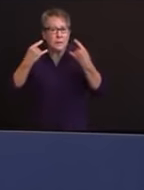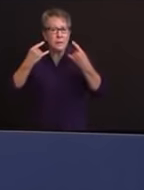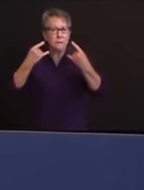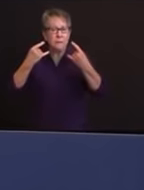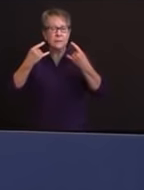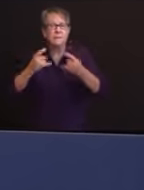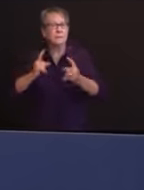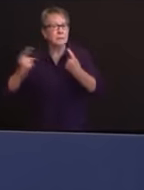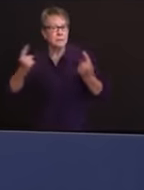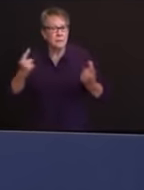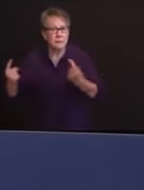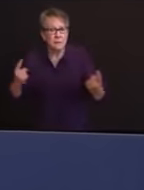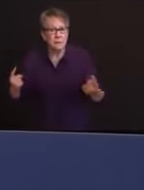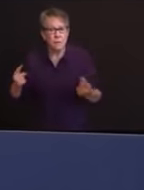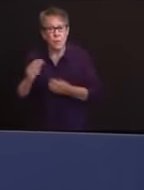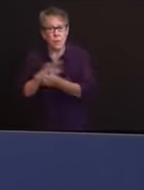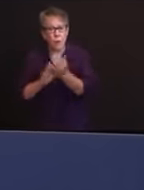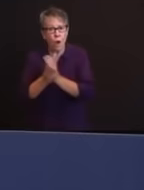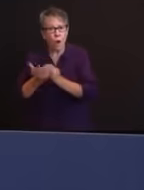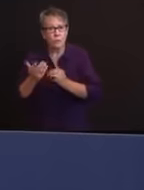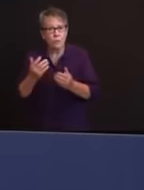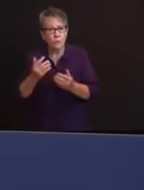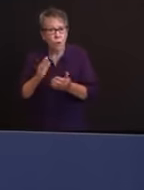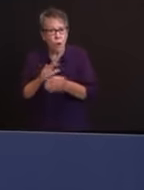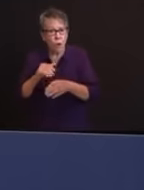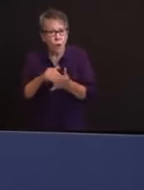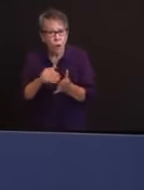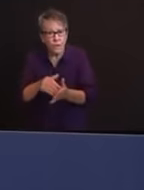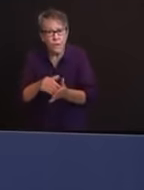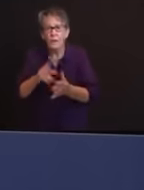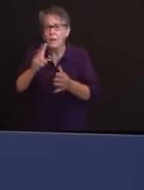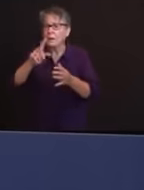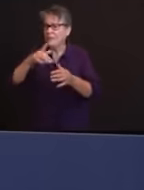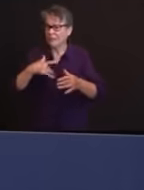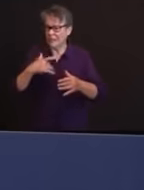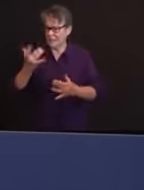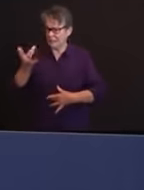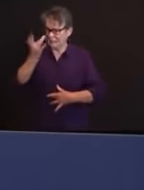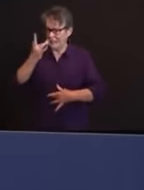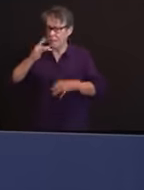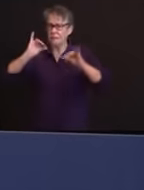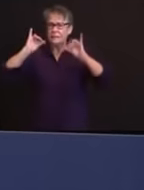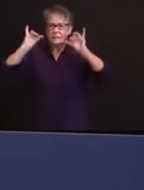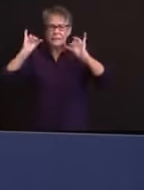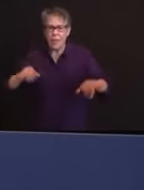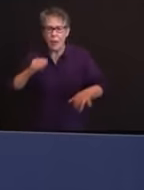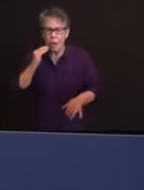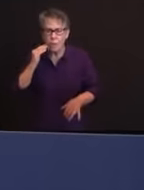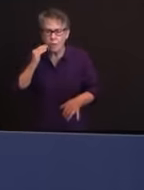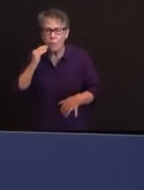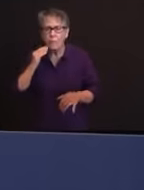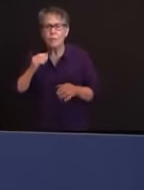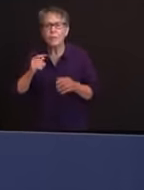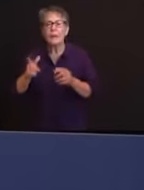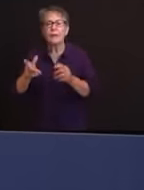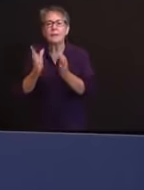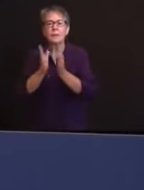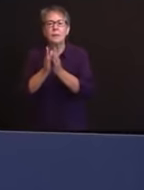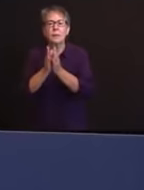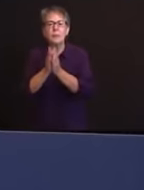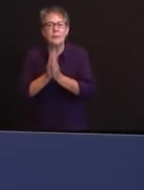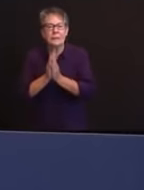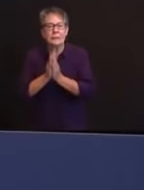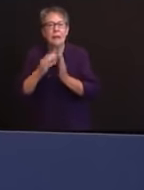if you are sick, and remember, for each other and for us all, please take the call and download the COVID Alert NJ